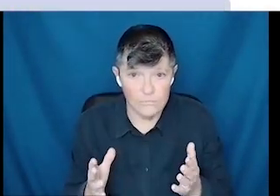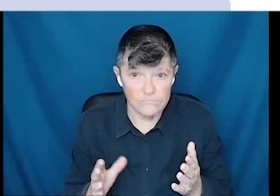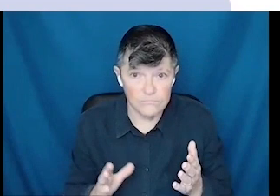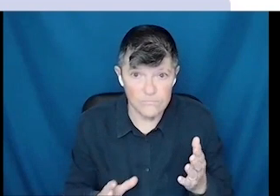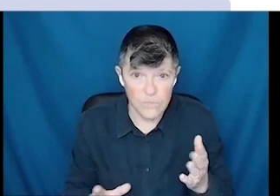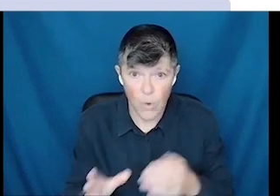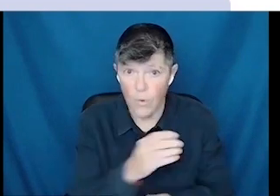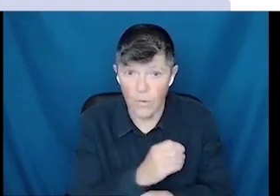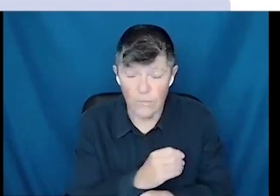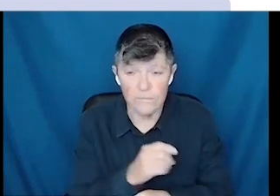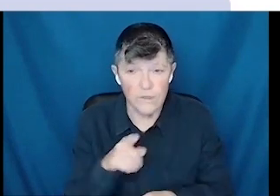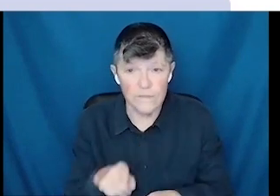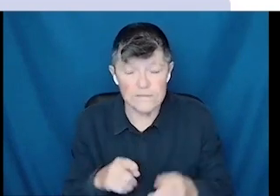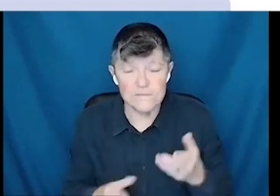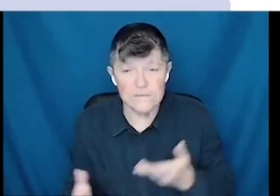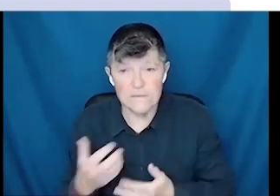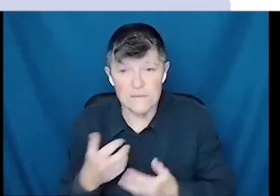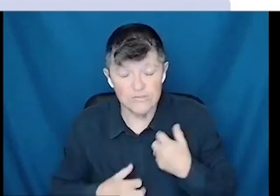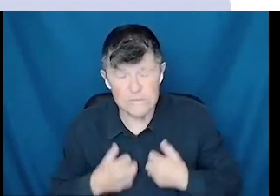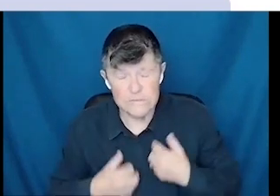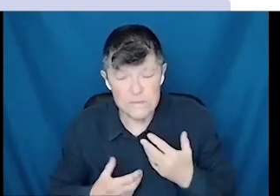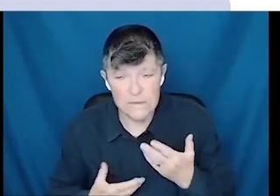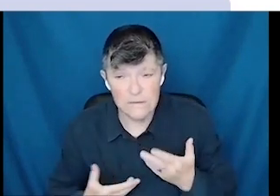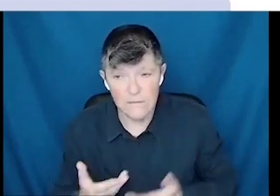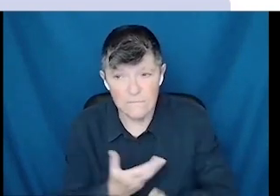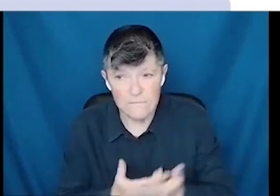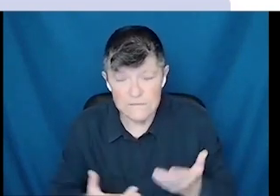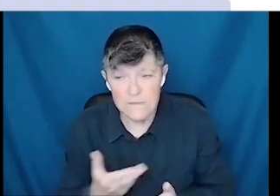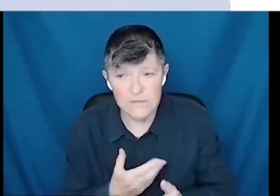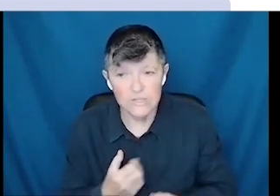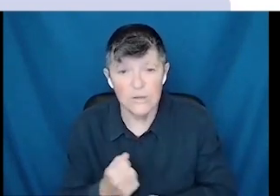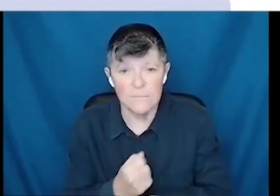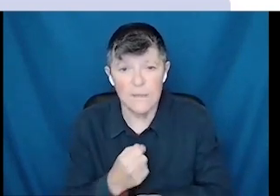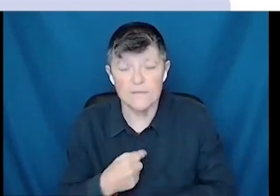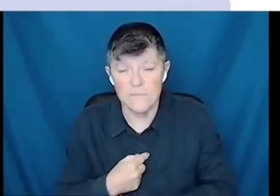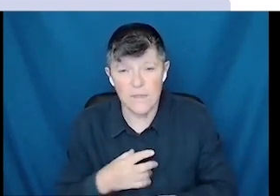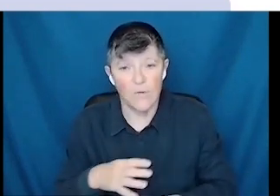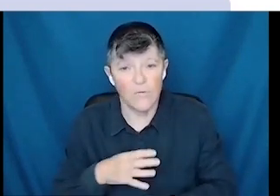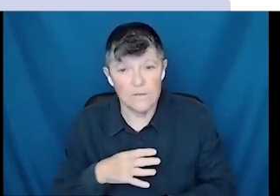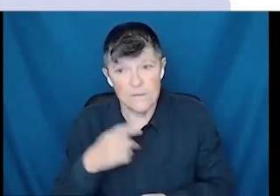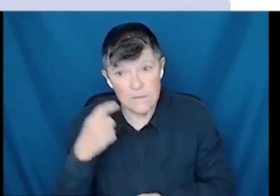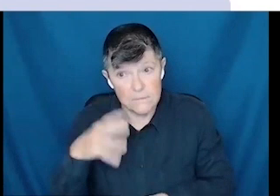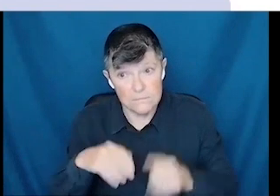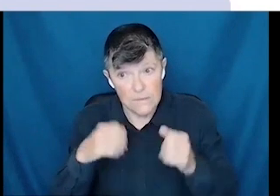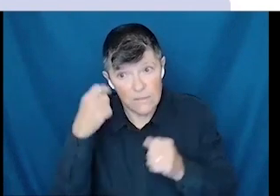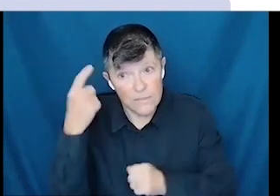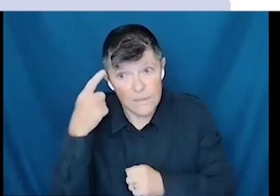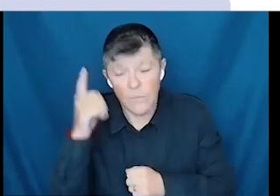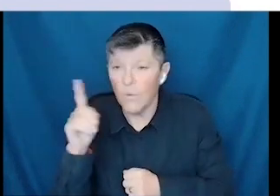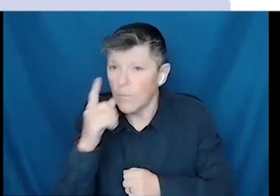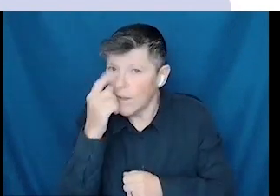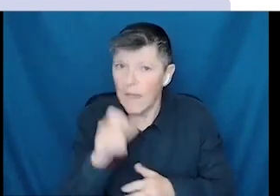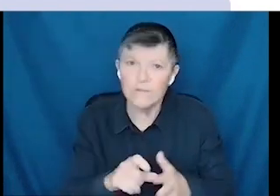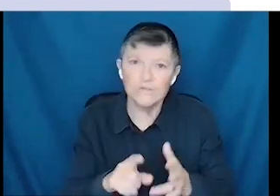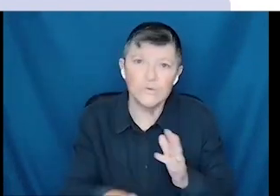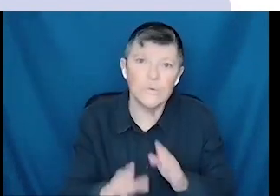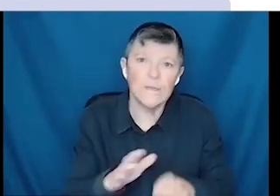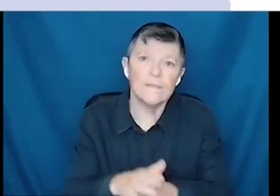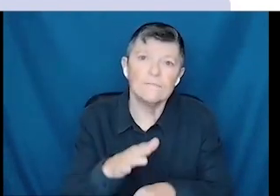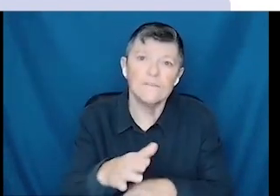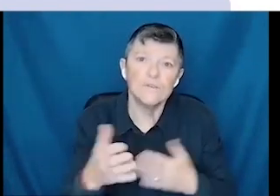interesting conversation as well, and makes me think already about what we can do in the future